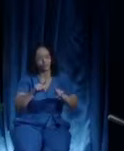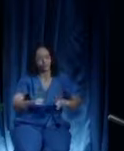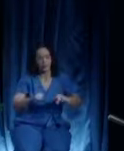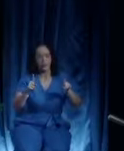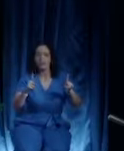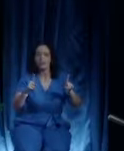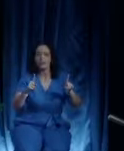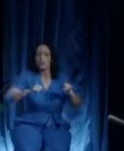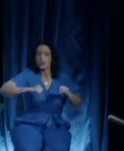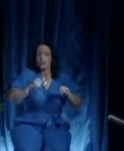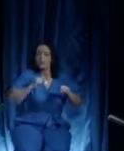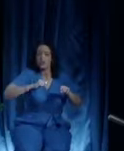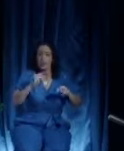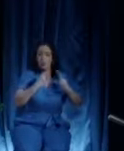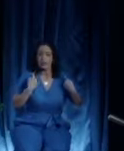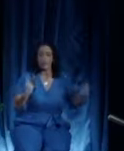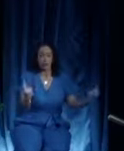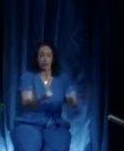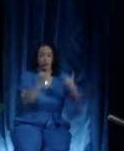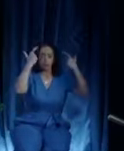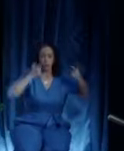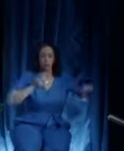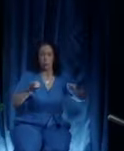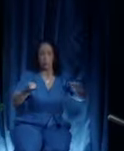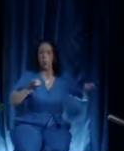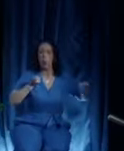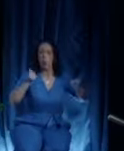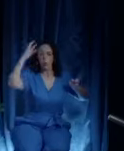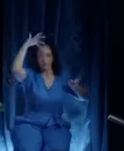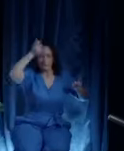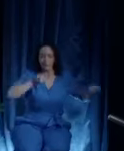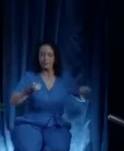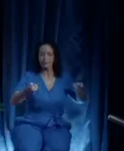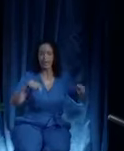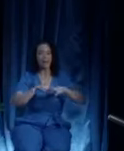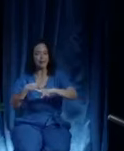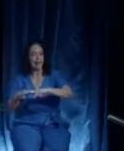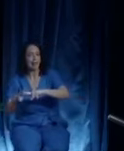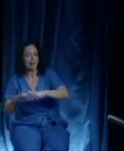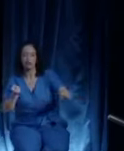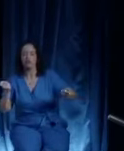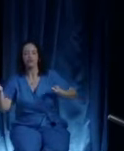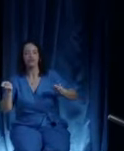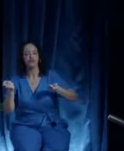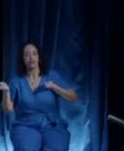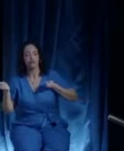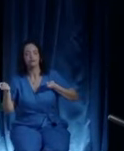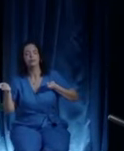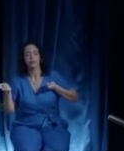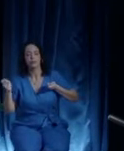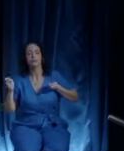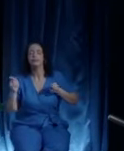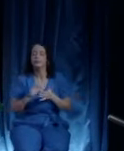Scottish court and the English court. And also, I do think that, you know, the Stuarts